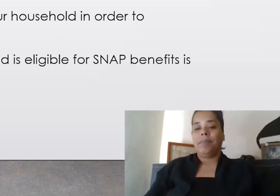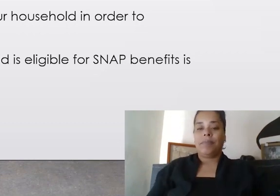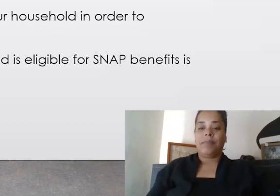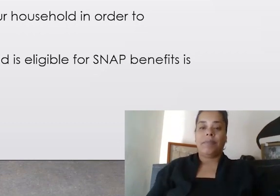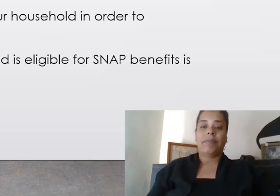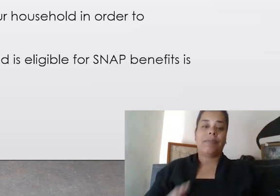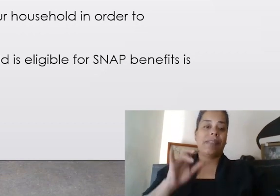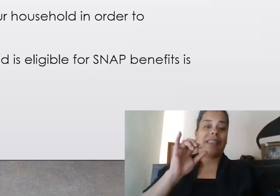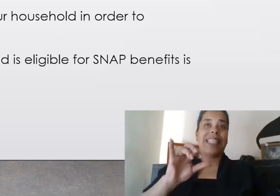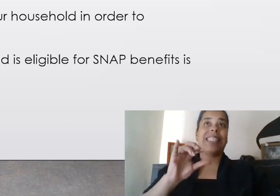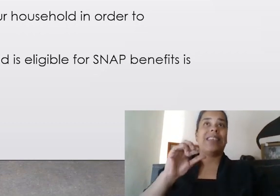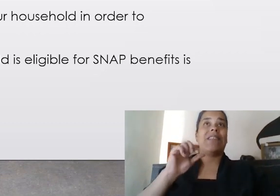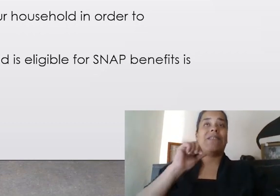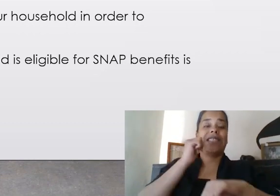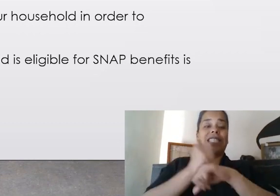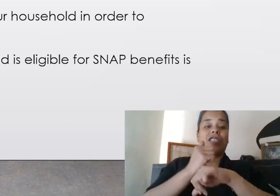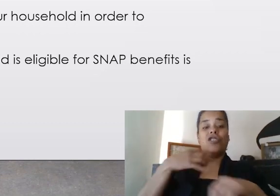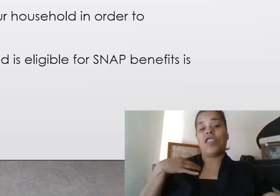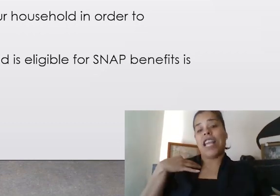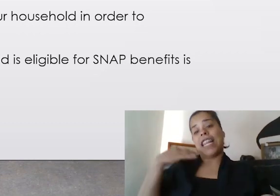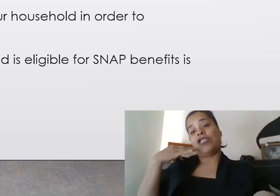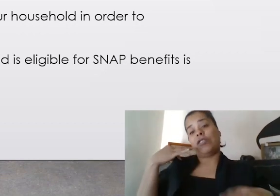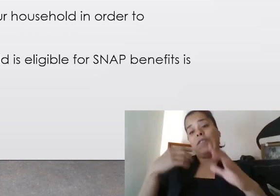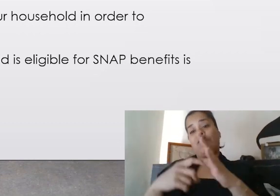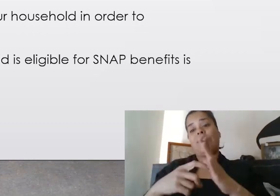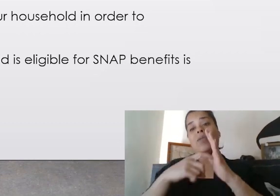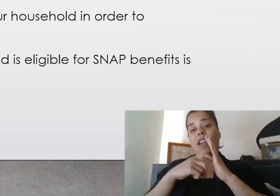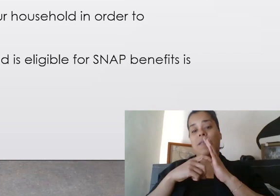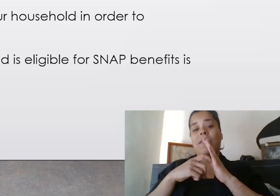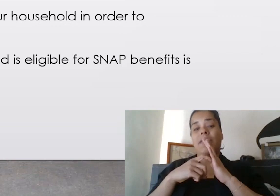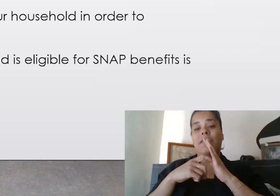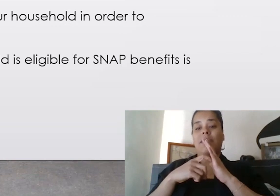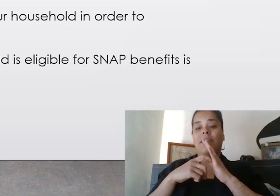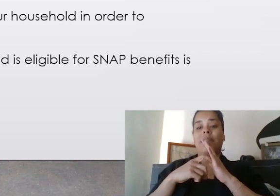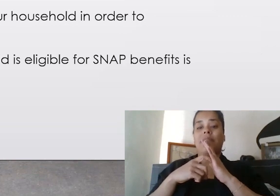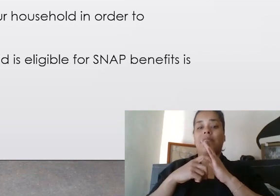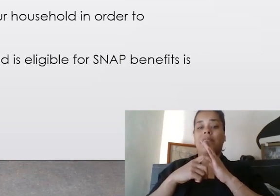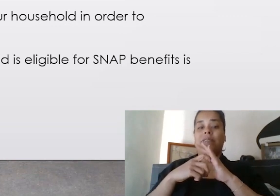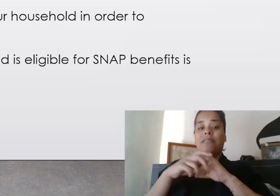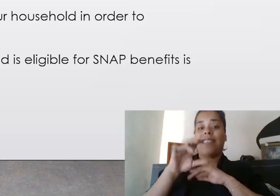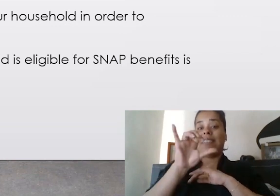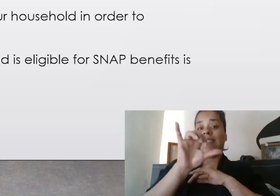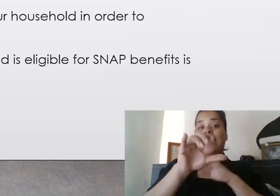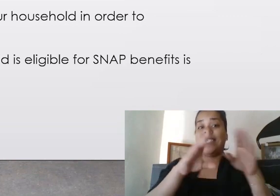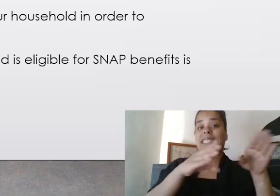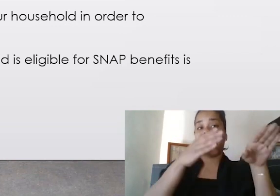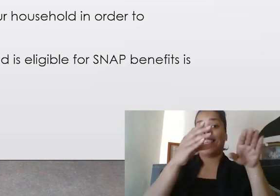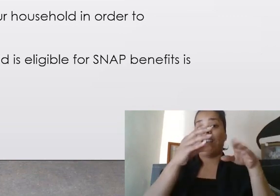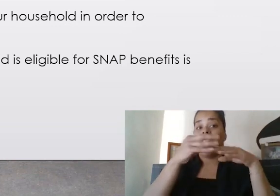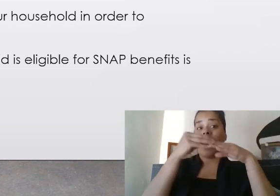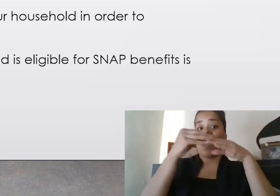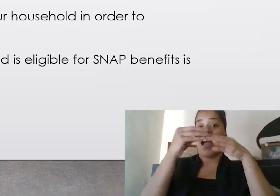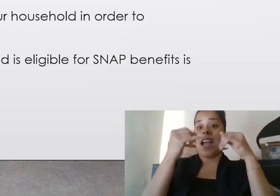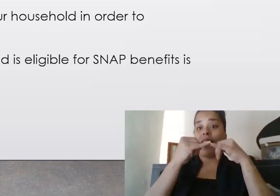eligibility requirement across the board. This is the guidelines, but